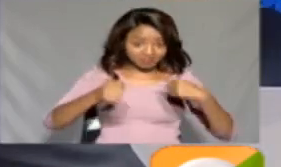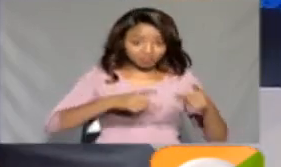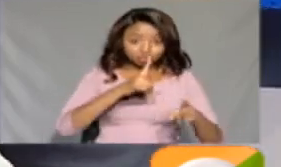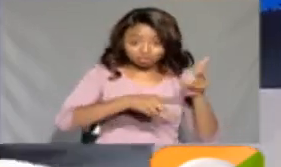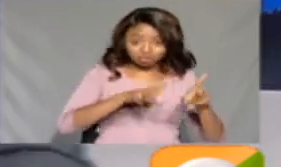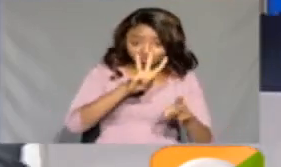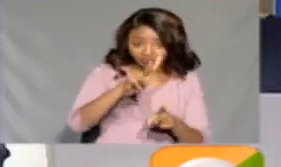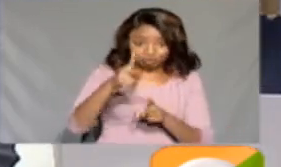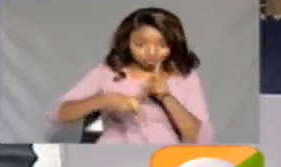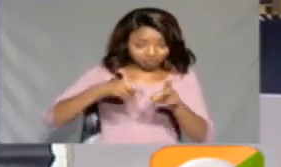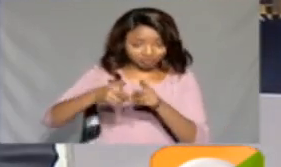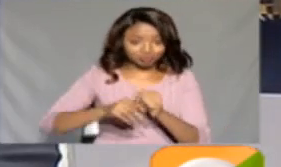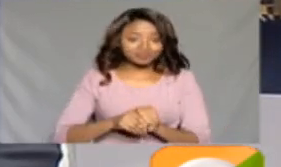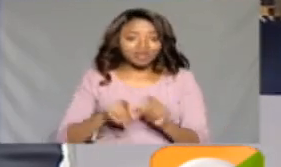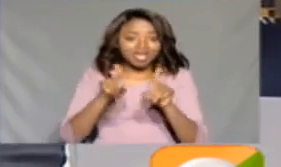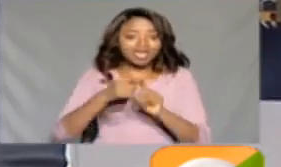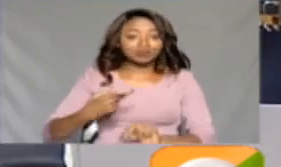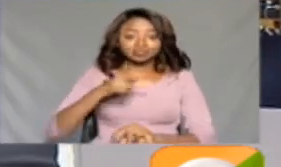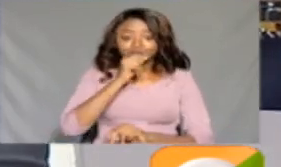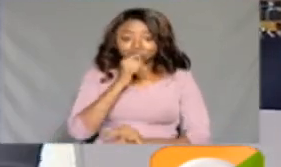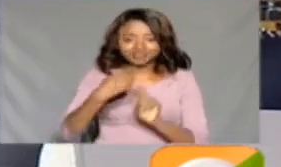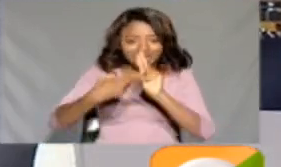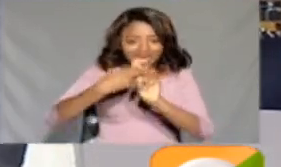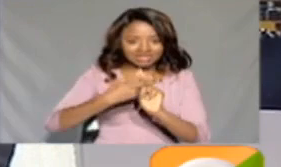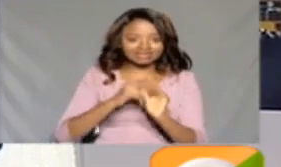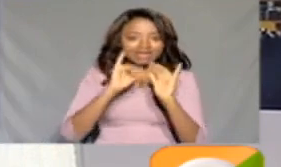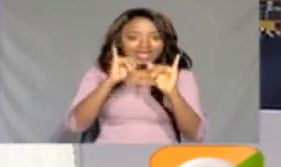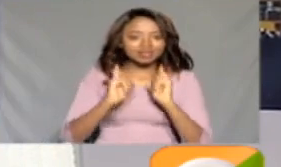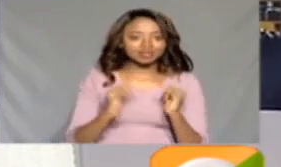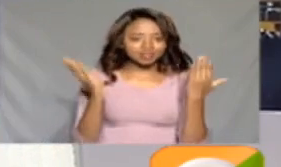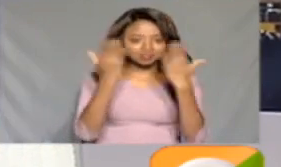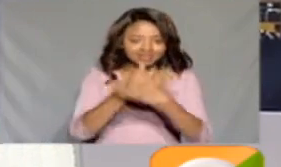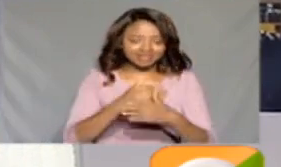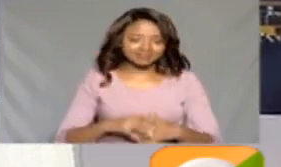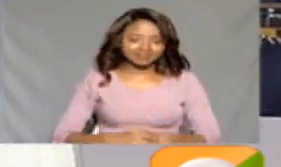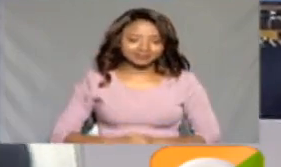22 224 22 is our SMS number. On Twitter, use the hashtag NewsNight.